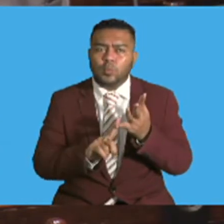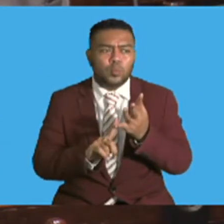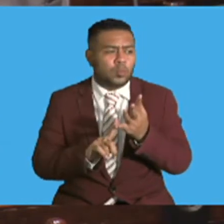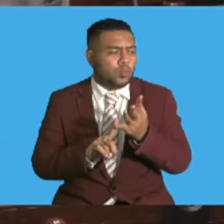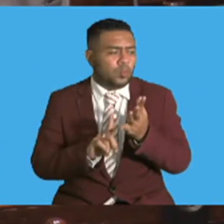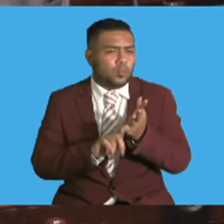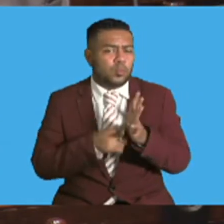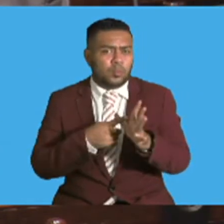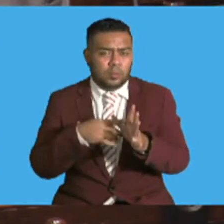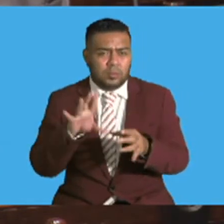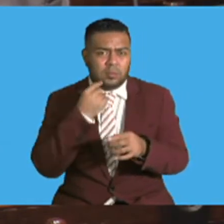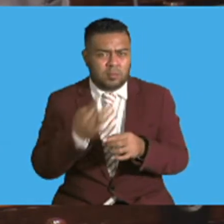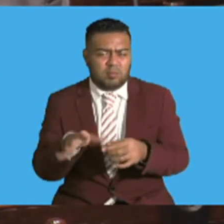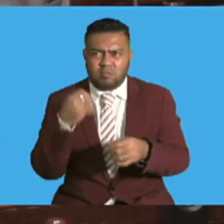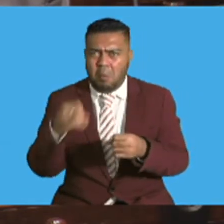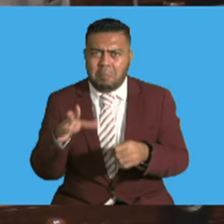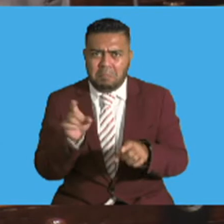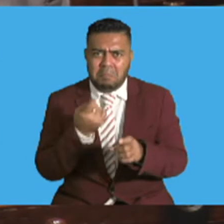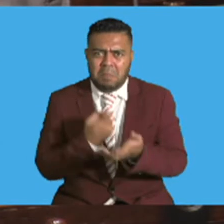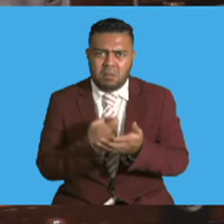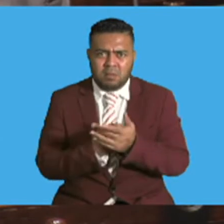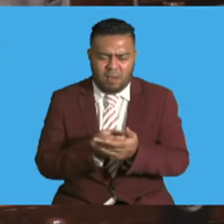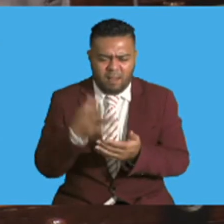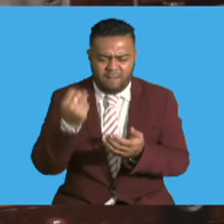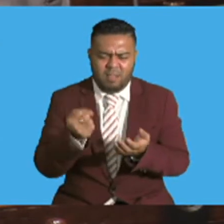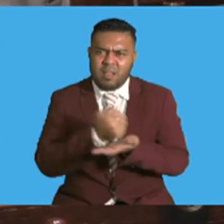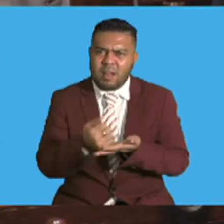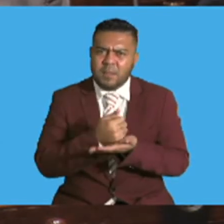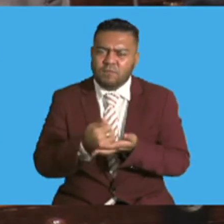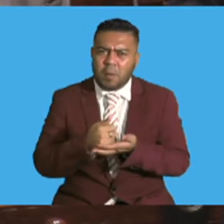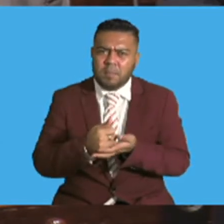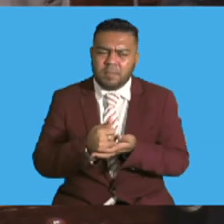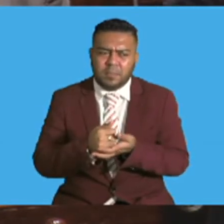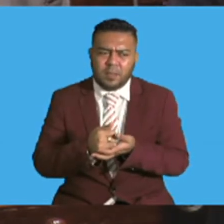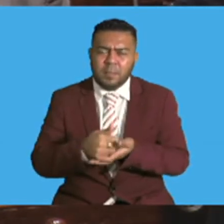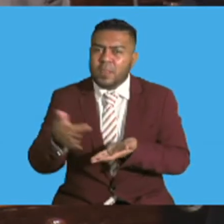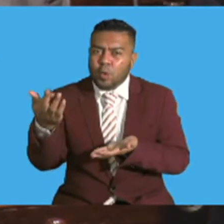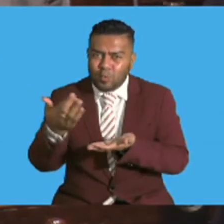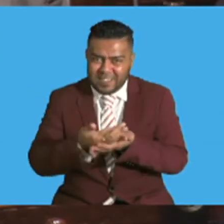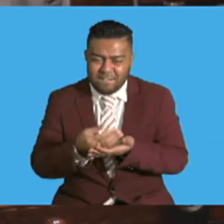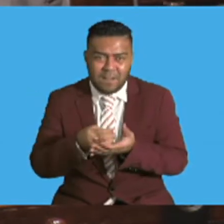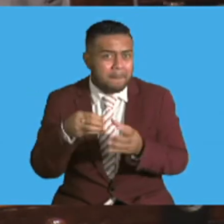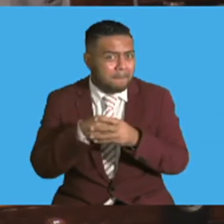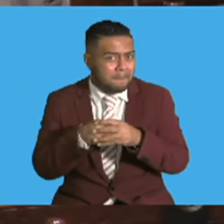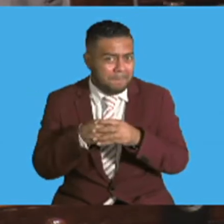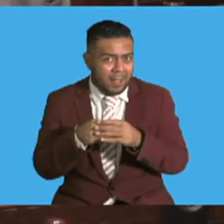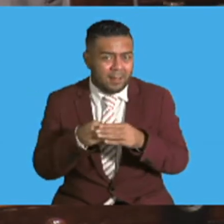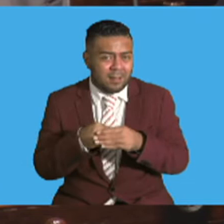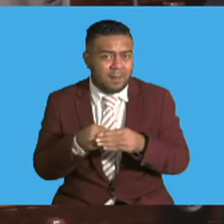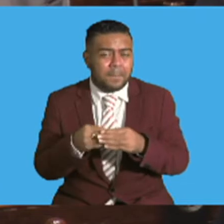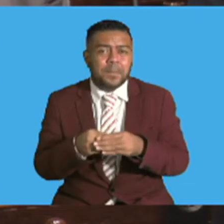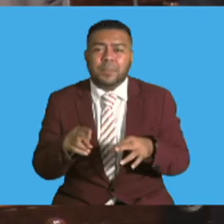this. I have the figures, Mr. Speaker, sir, which are reserved from the Reserve Bank of Fiji. And Honorable Tambuya had mentioned about this some time back.